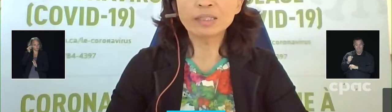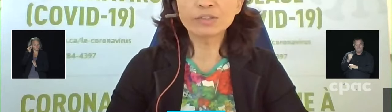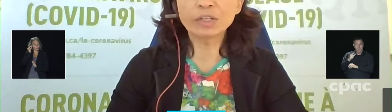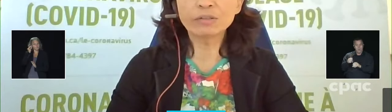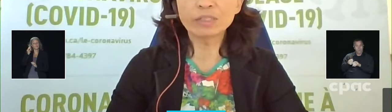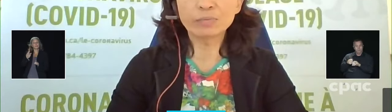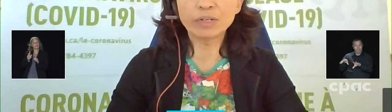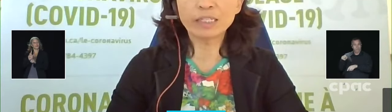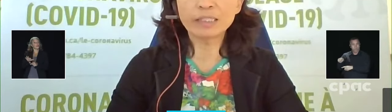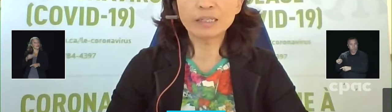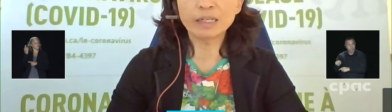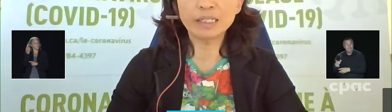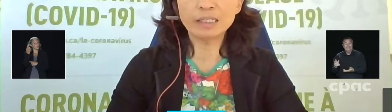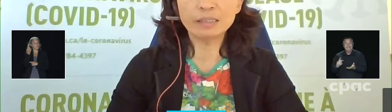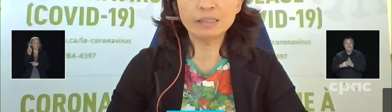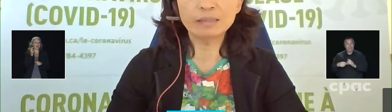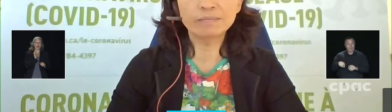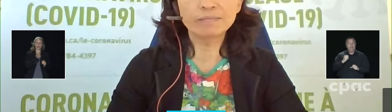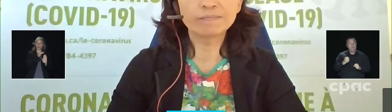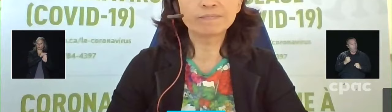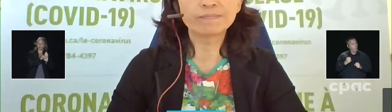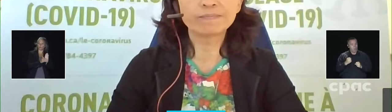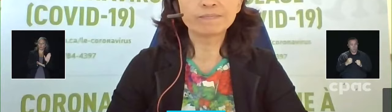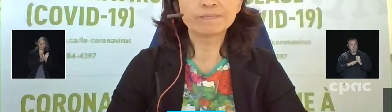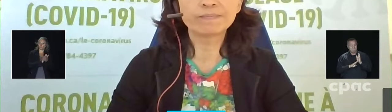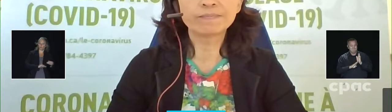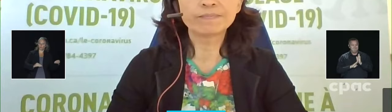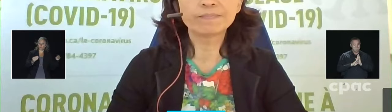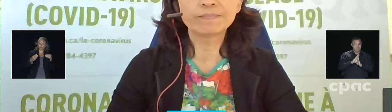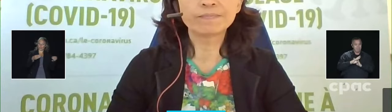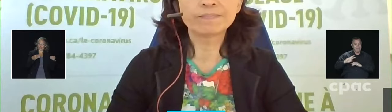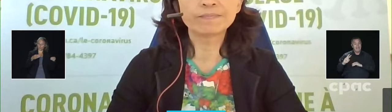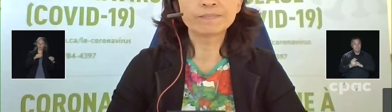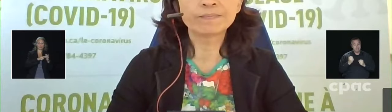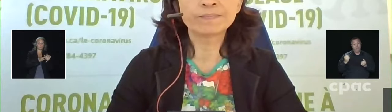measures that slow the spread are eased.